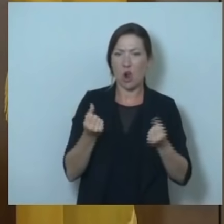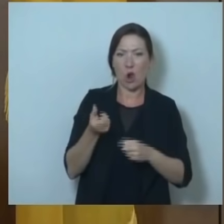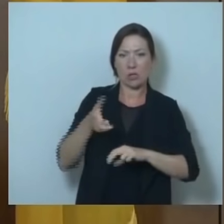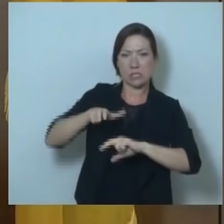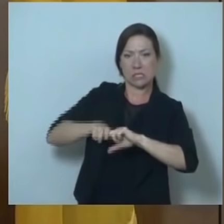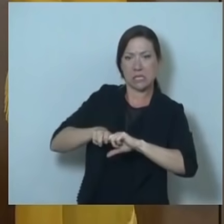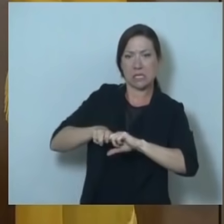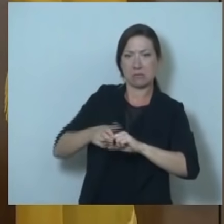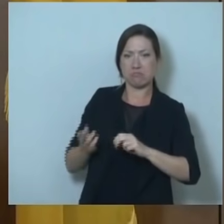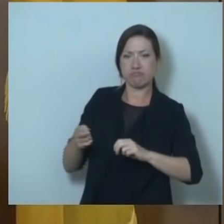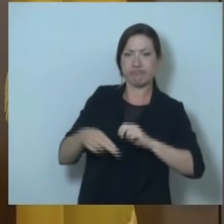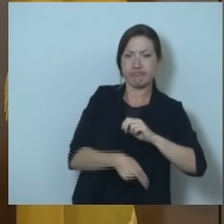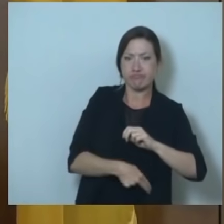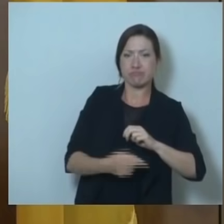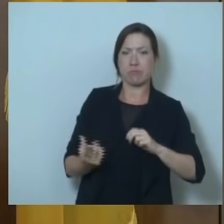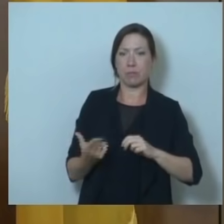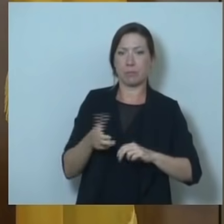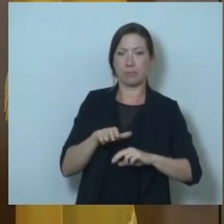about smoking.